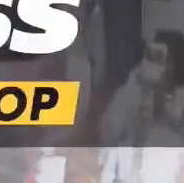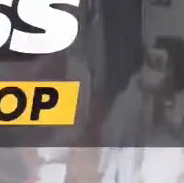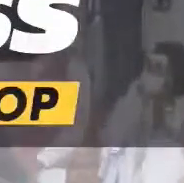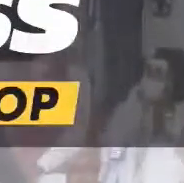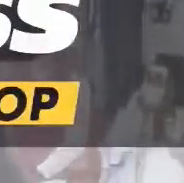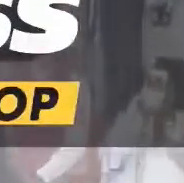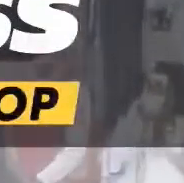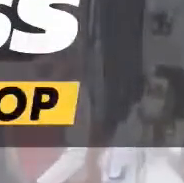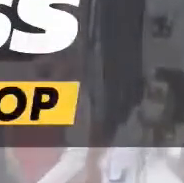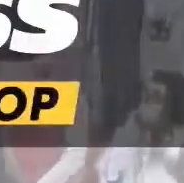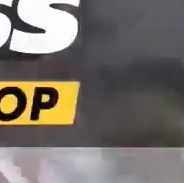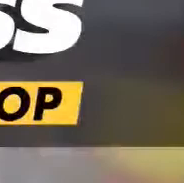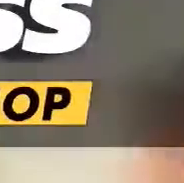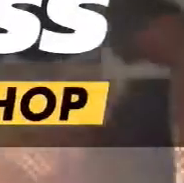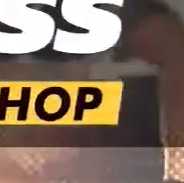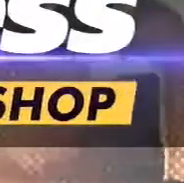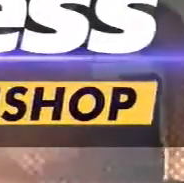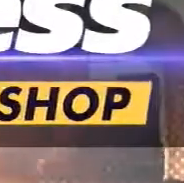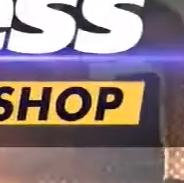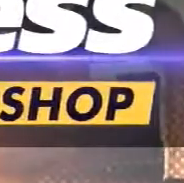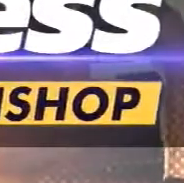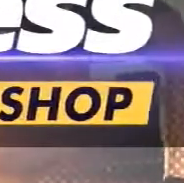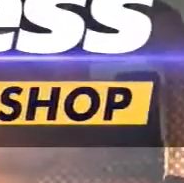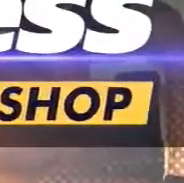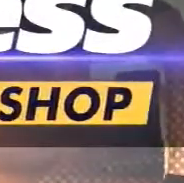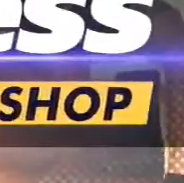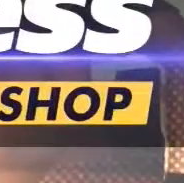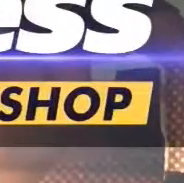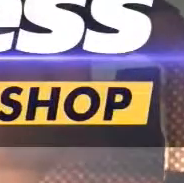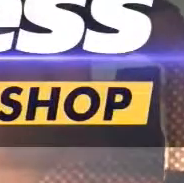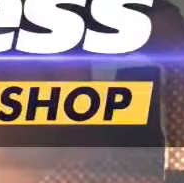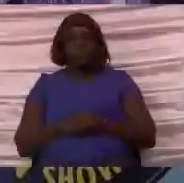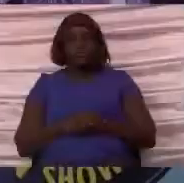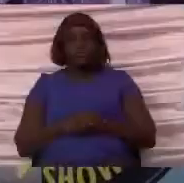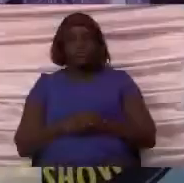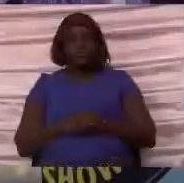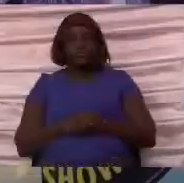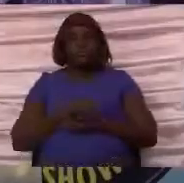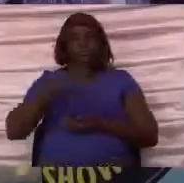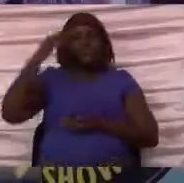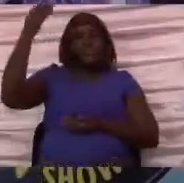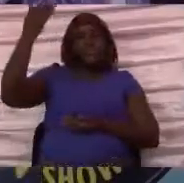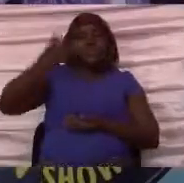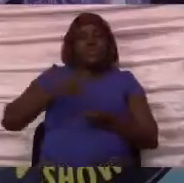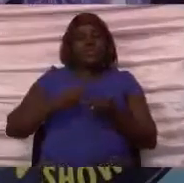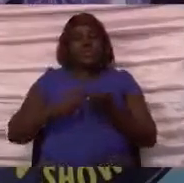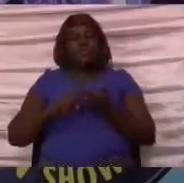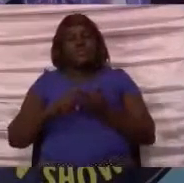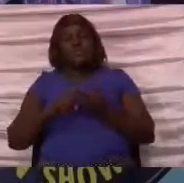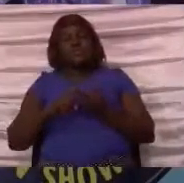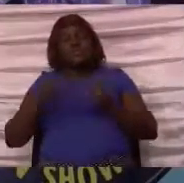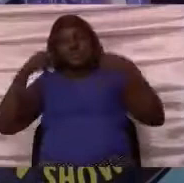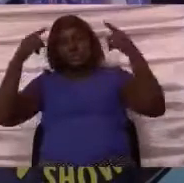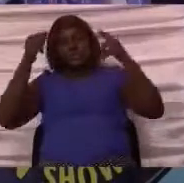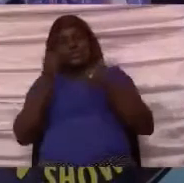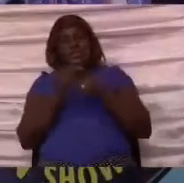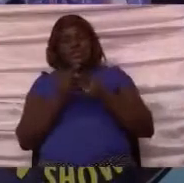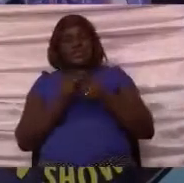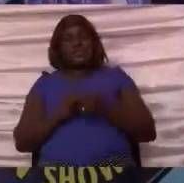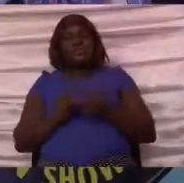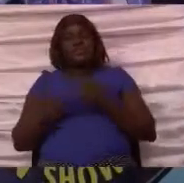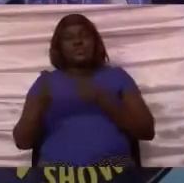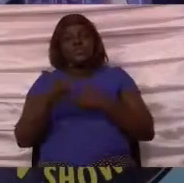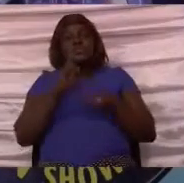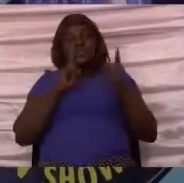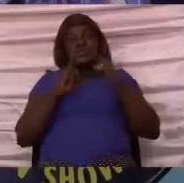It's 60 Second Success with the Bishop. Stay tuned. Welcome to 60 Second Success with the Bishop. Today, I